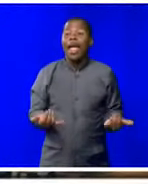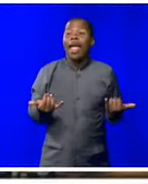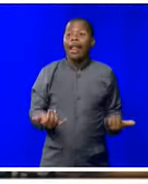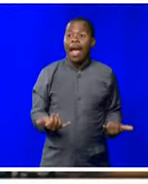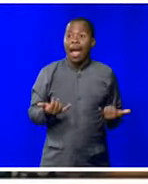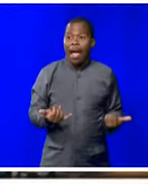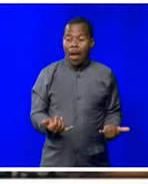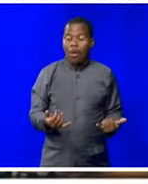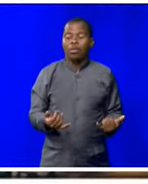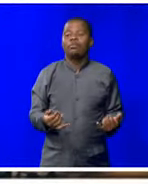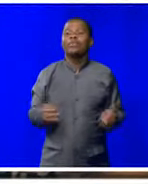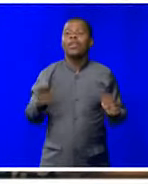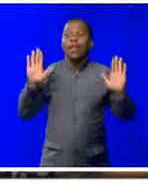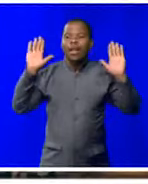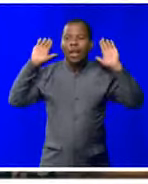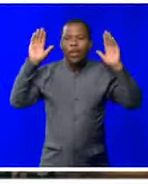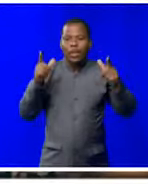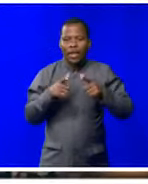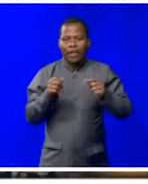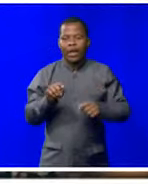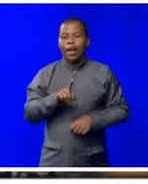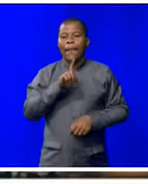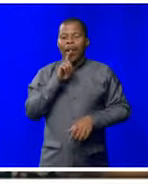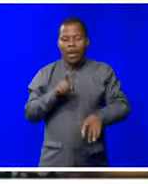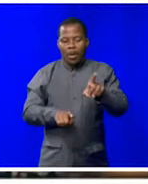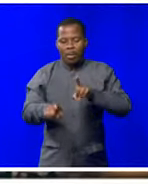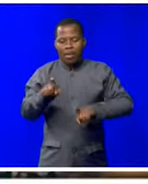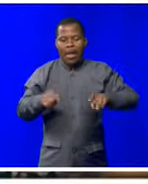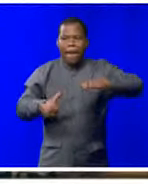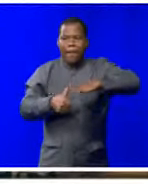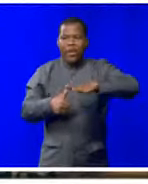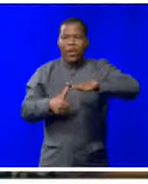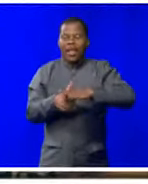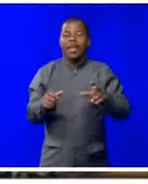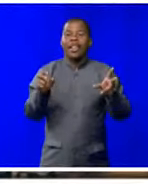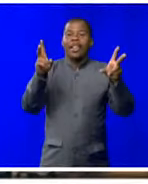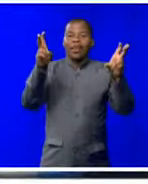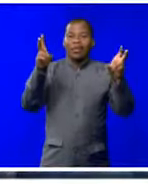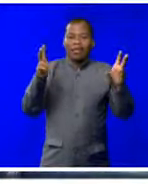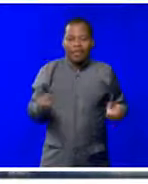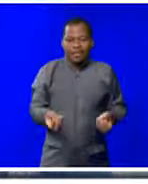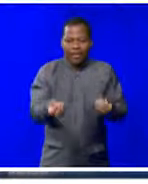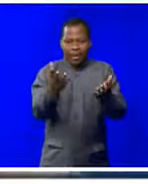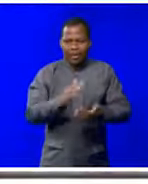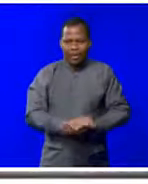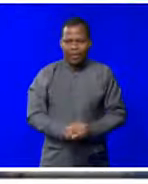That is all I had for tonight, but before I wrap up, I'll take a quick recap of today's headlines.